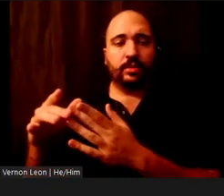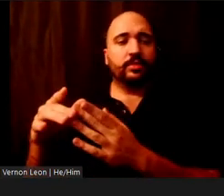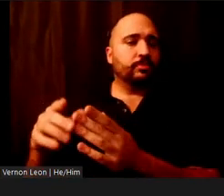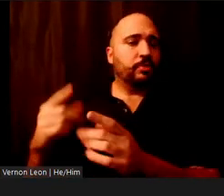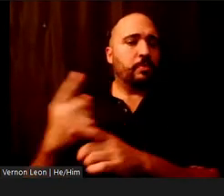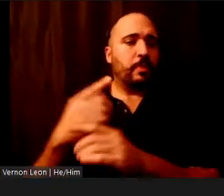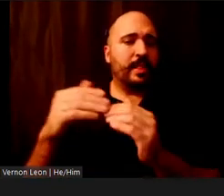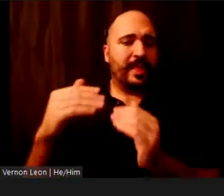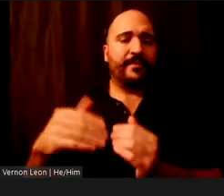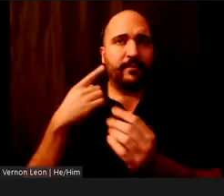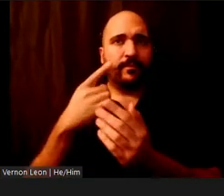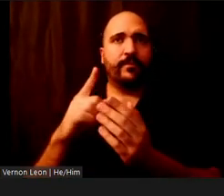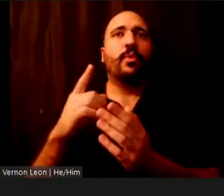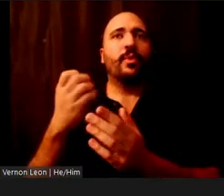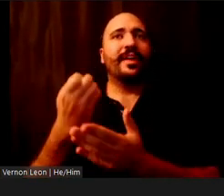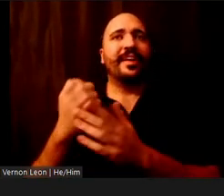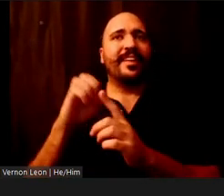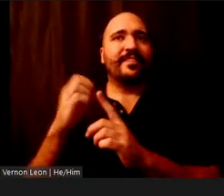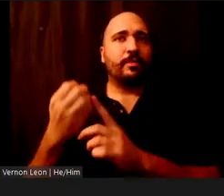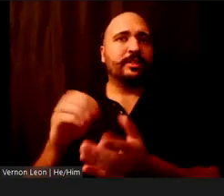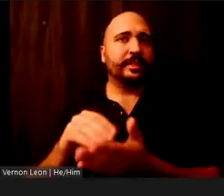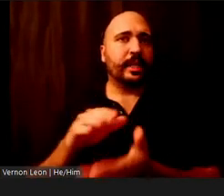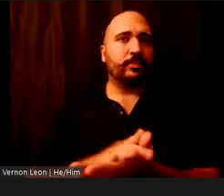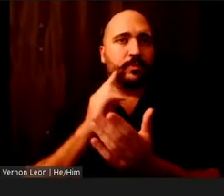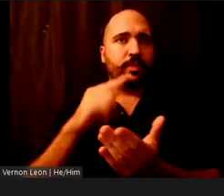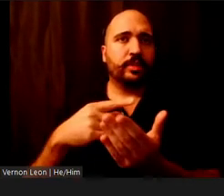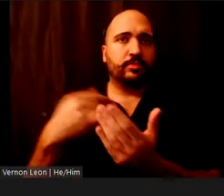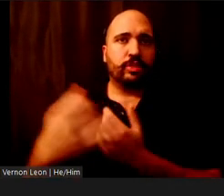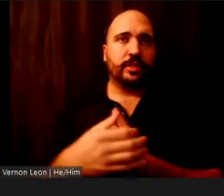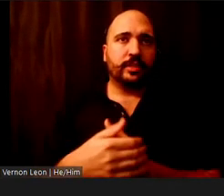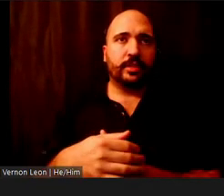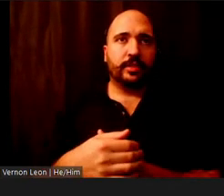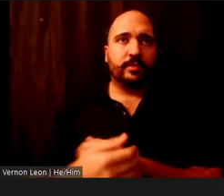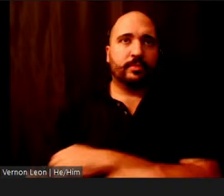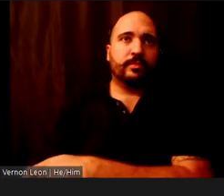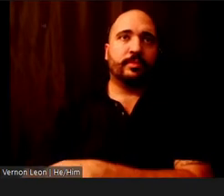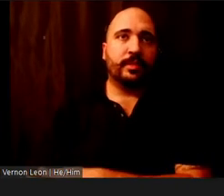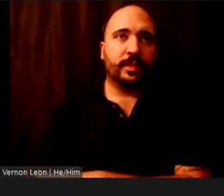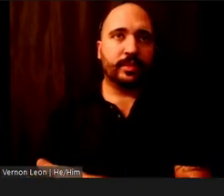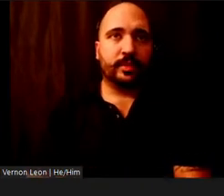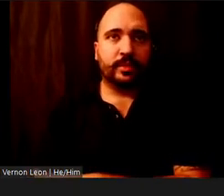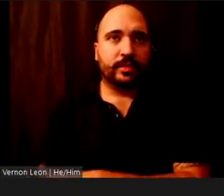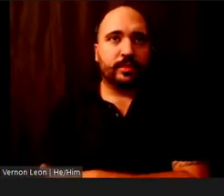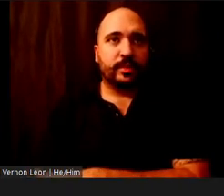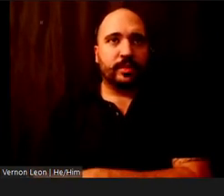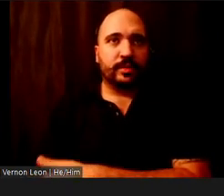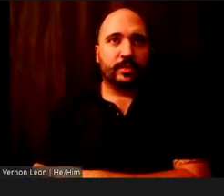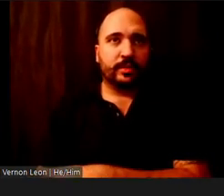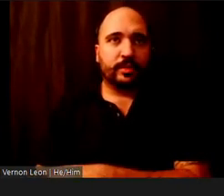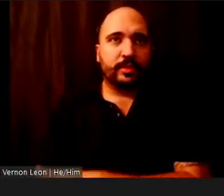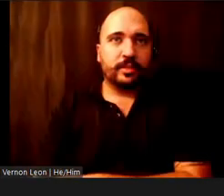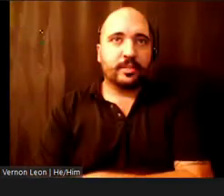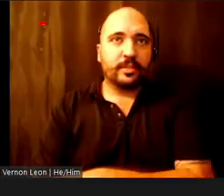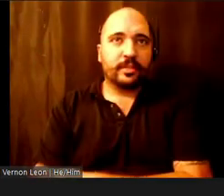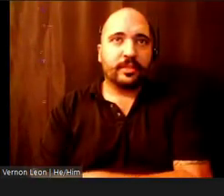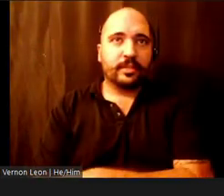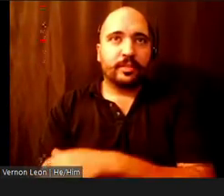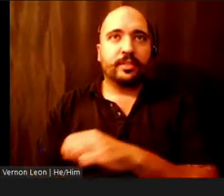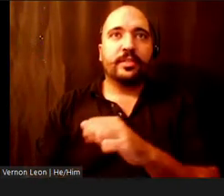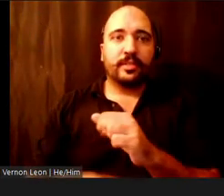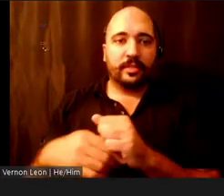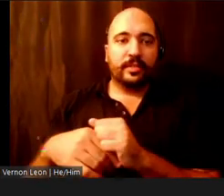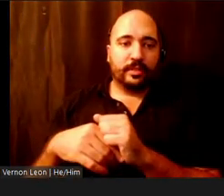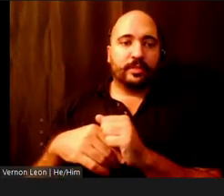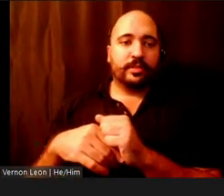environmental documentation for this project. There are two project alternatives. There is the no action. There would be no